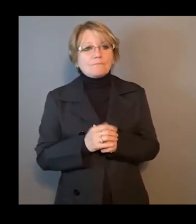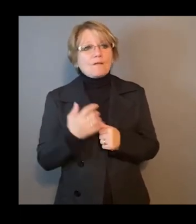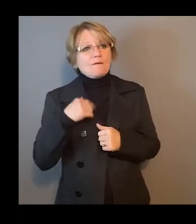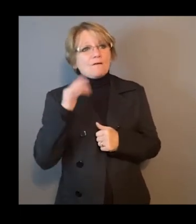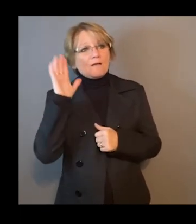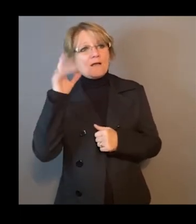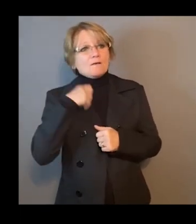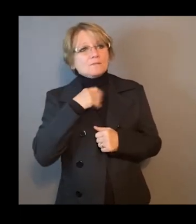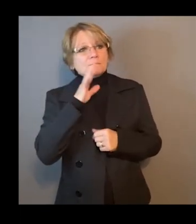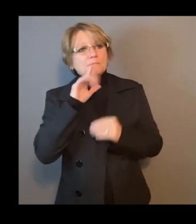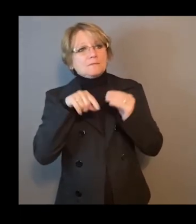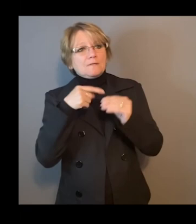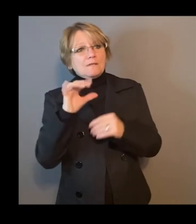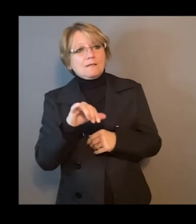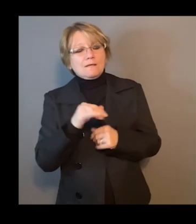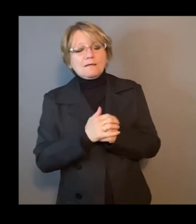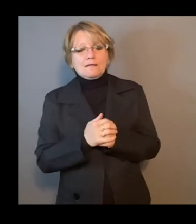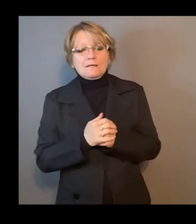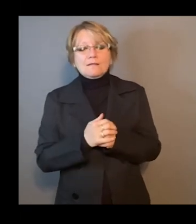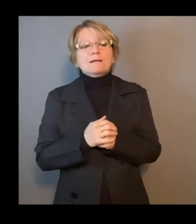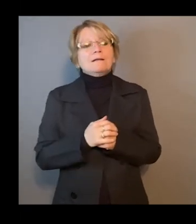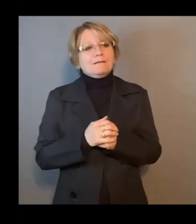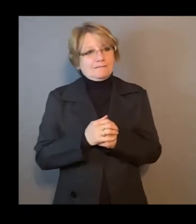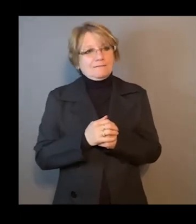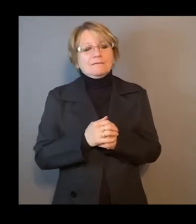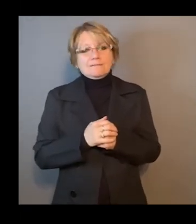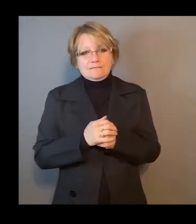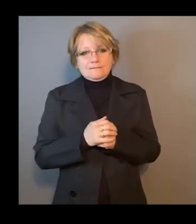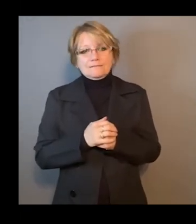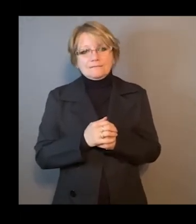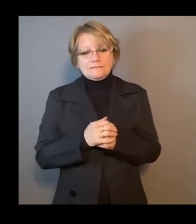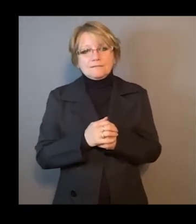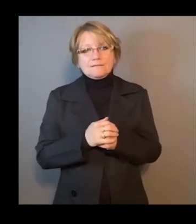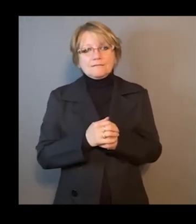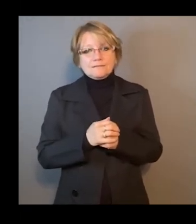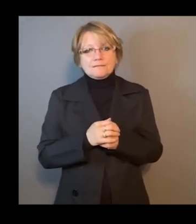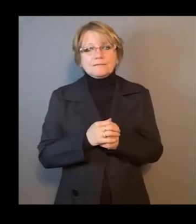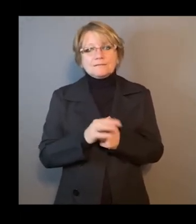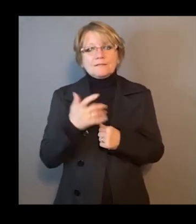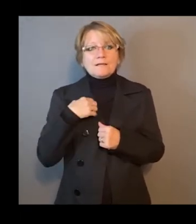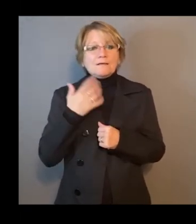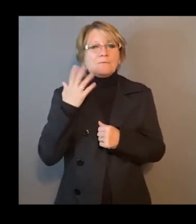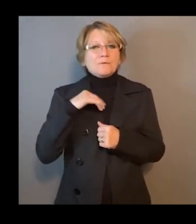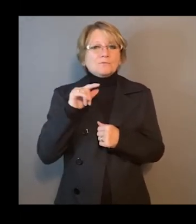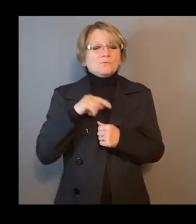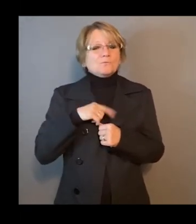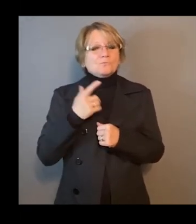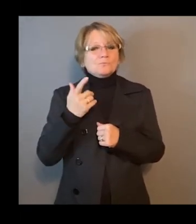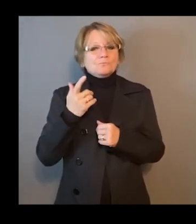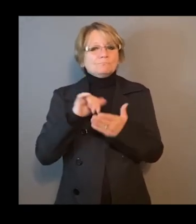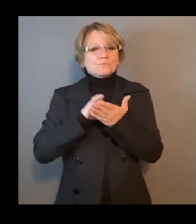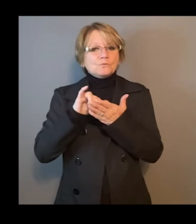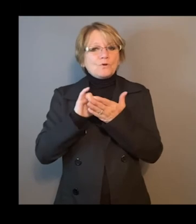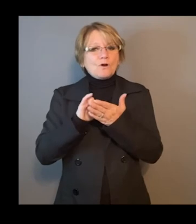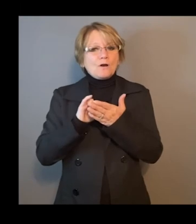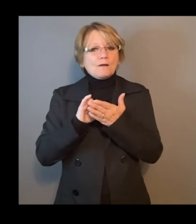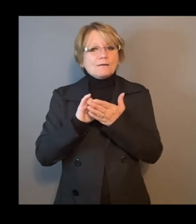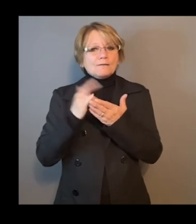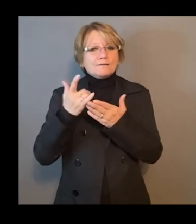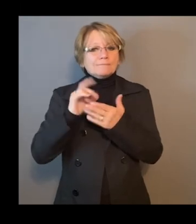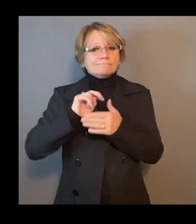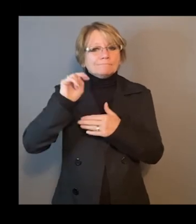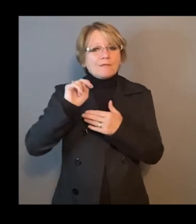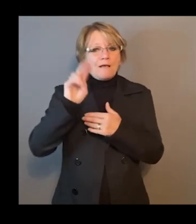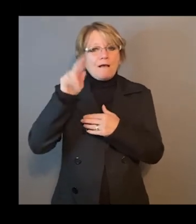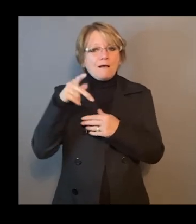I can kind of speak on that. So I go to, like I said, Roberts Wesley. It's upstate Rochester, New York,